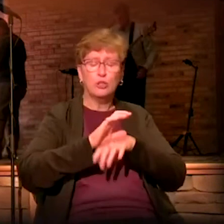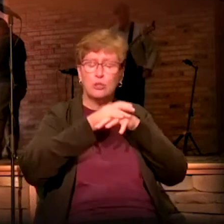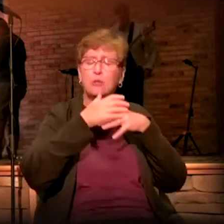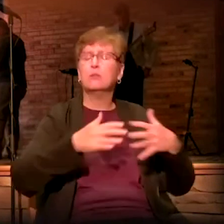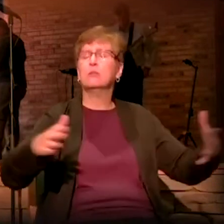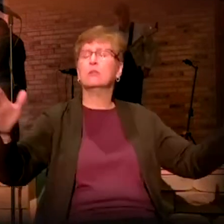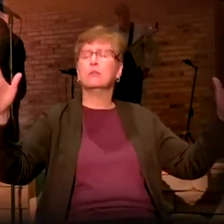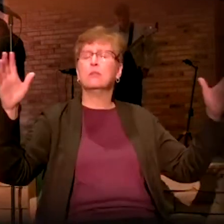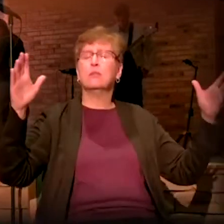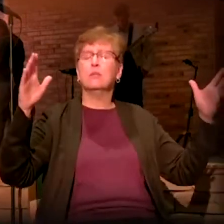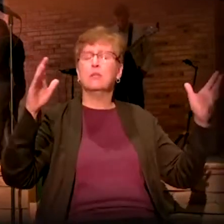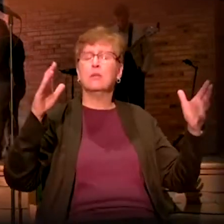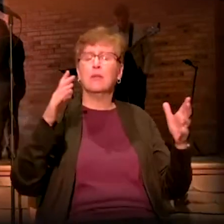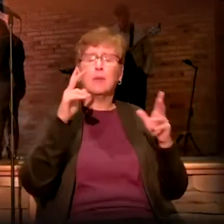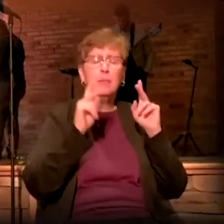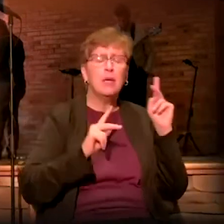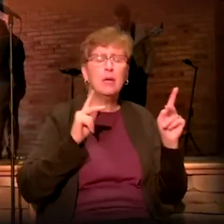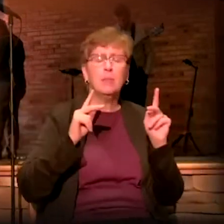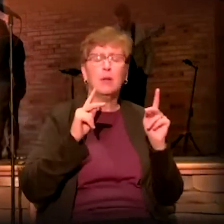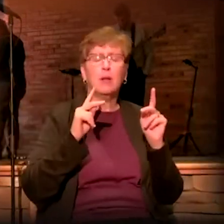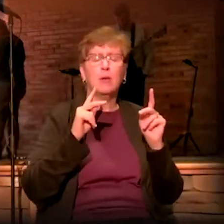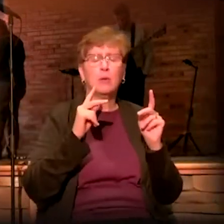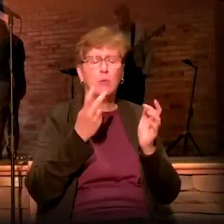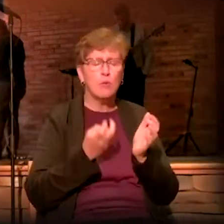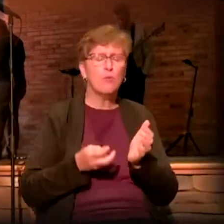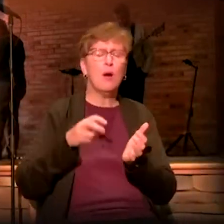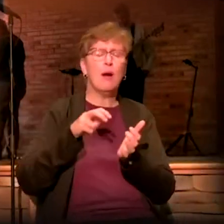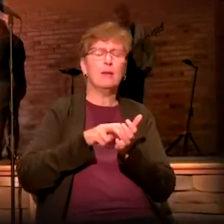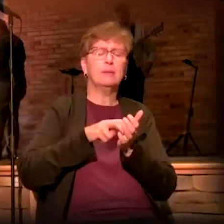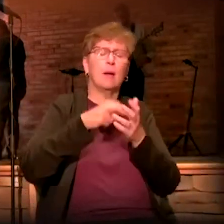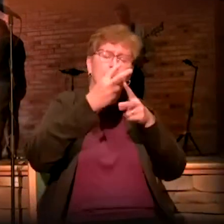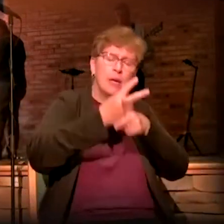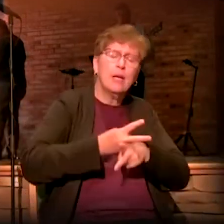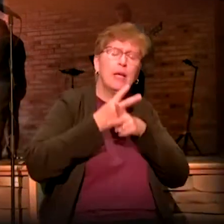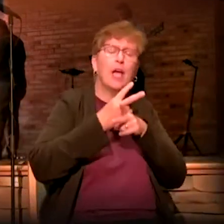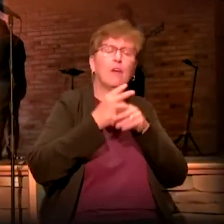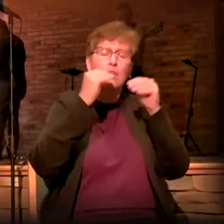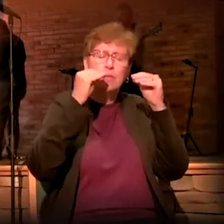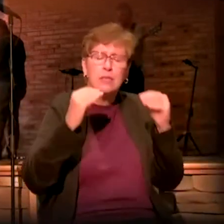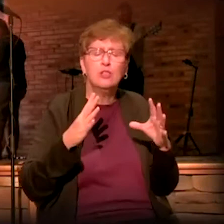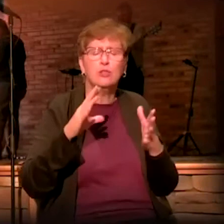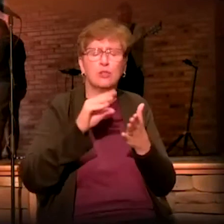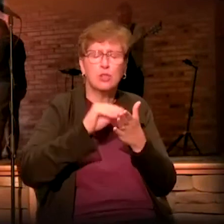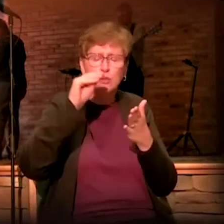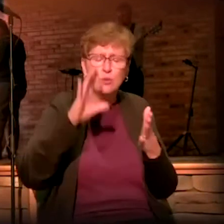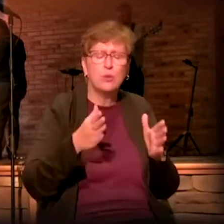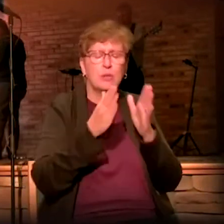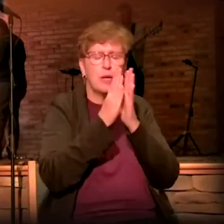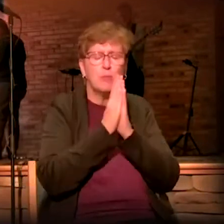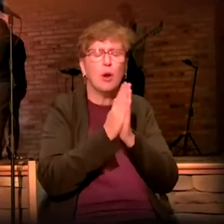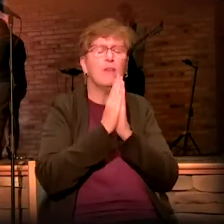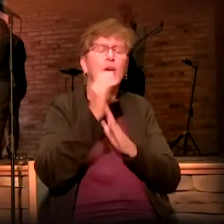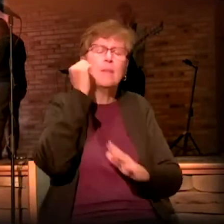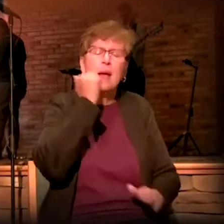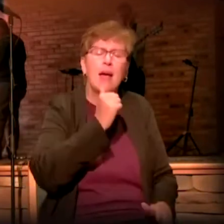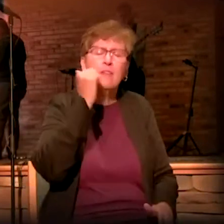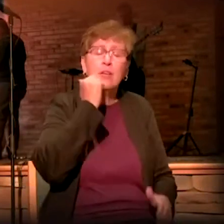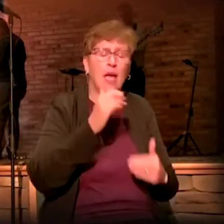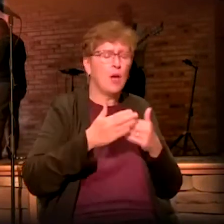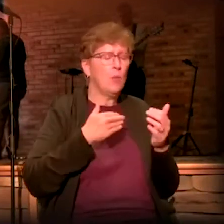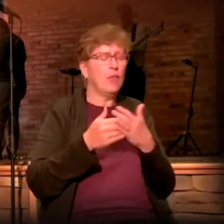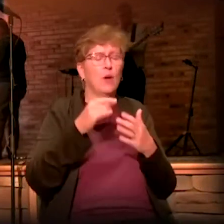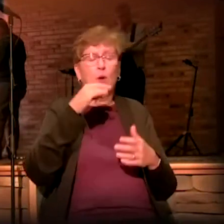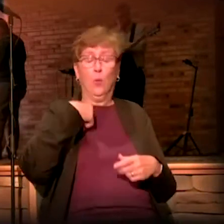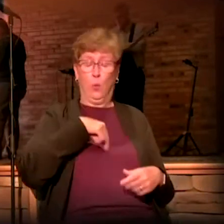would rise up and that we would care for teachers and students, that we would pray for them on a continual basis, whether we have kids in school or